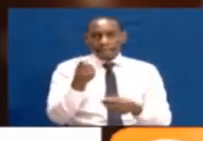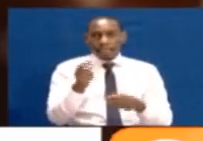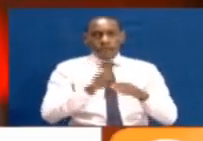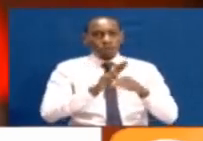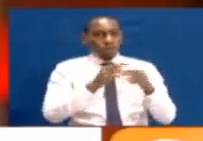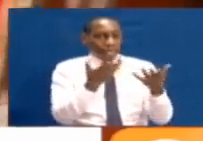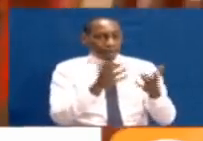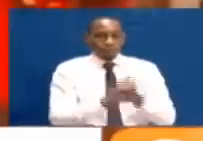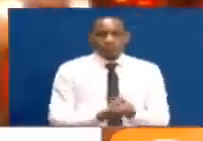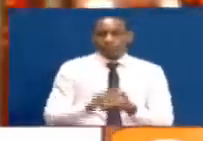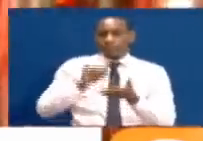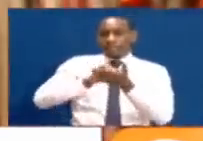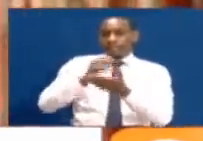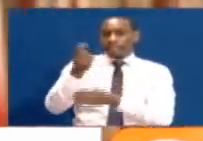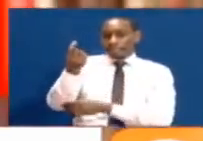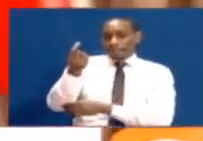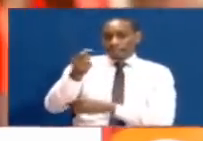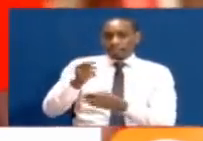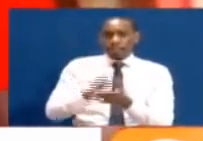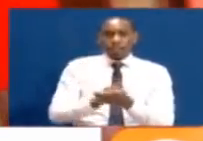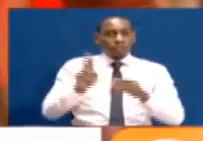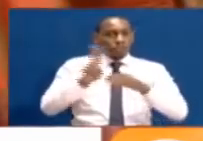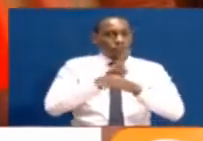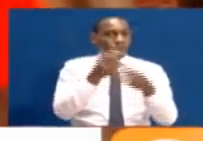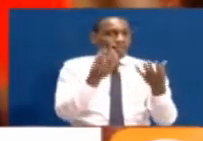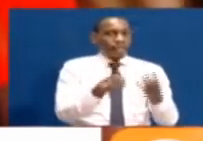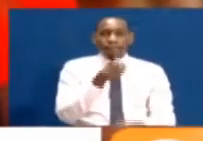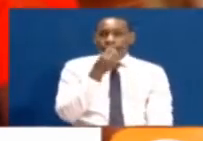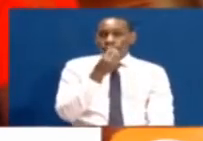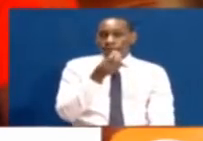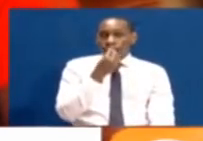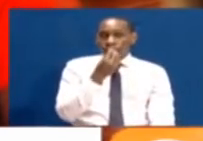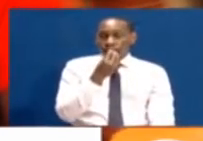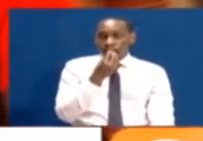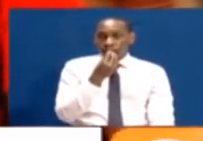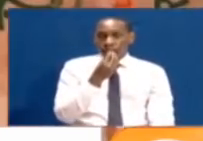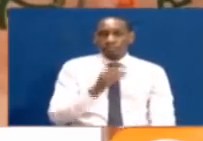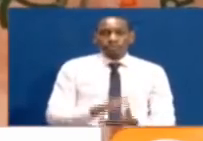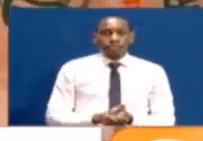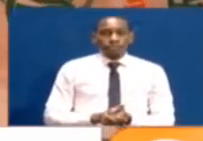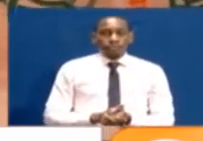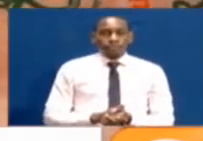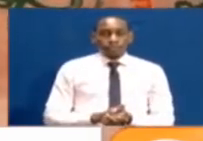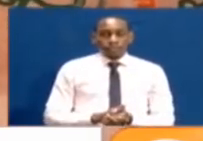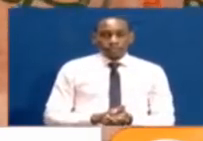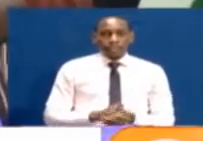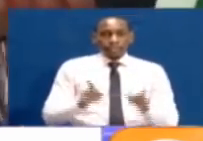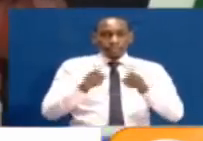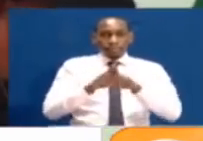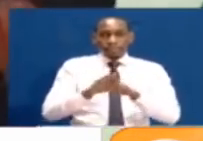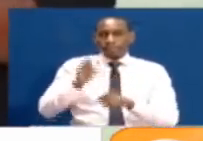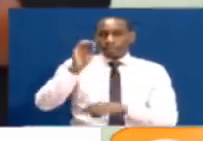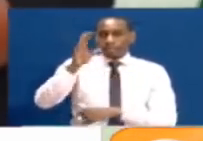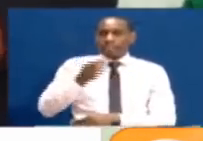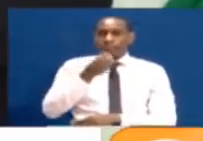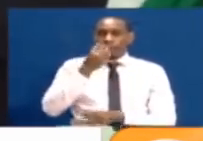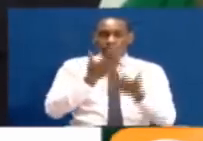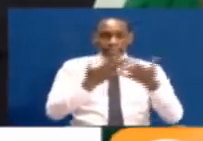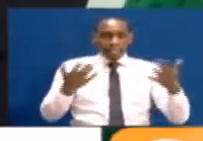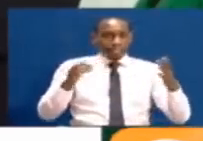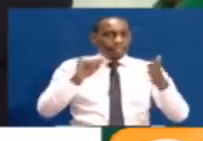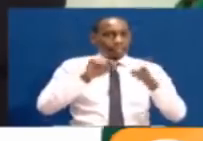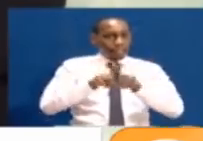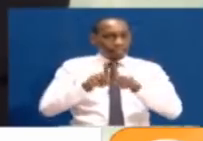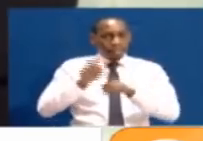to. That money was primarily going to food in the Ngari household, the rising prices of foodstuffs being the